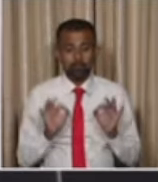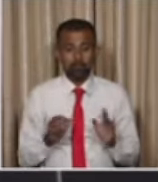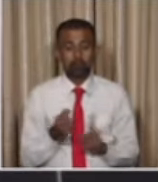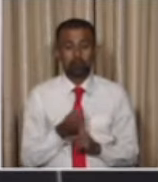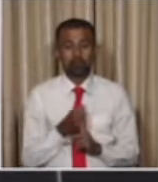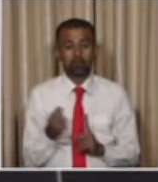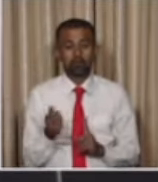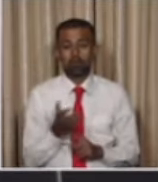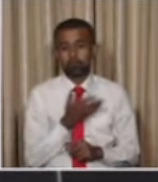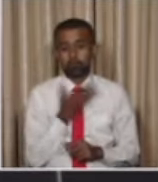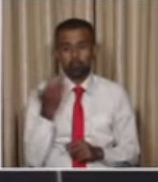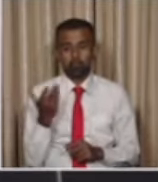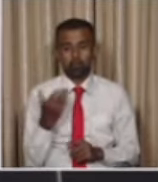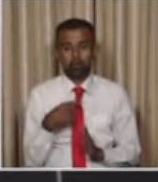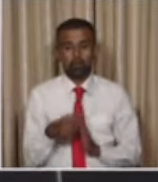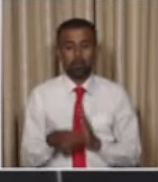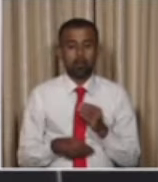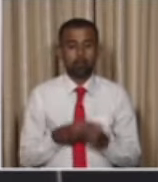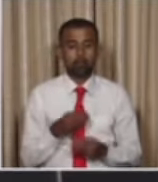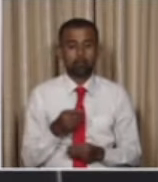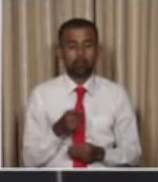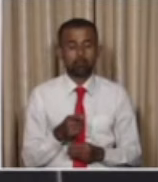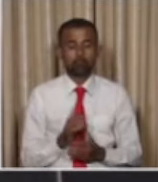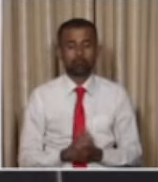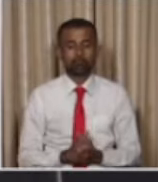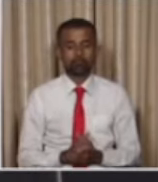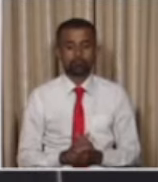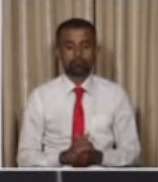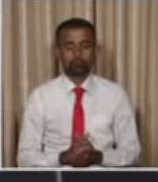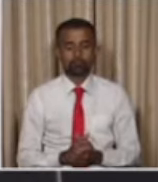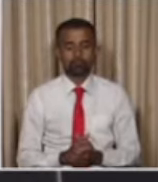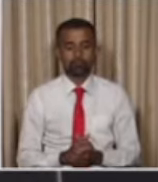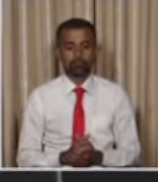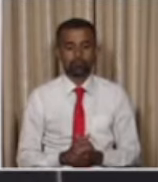doing this, you have also got to be